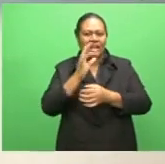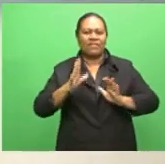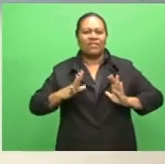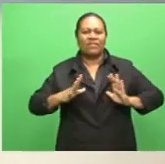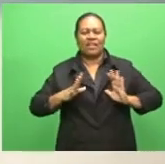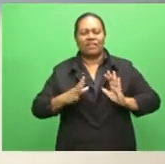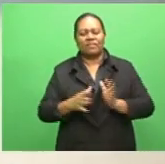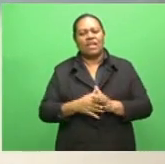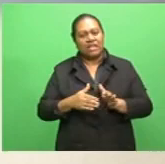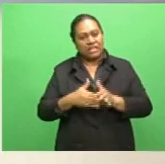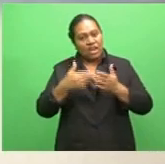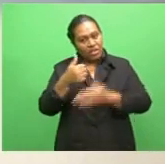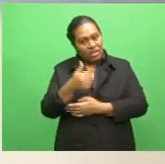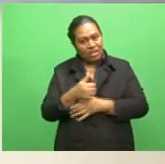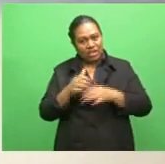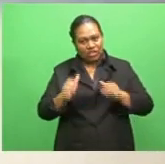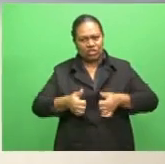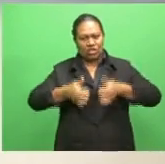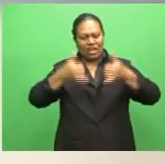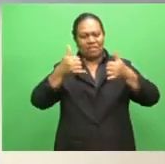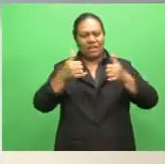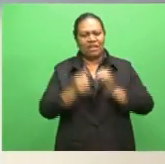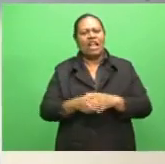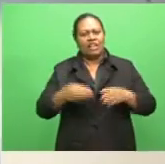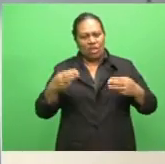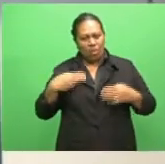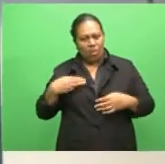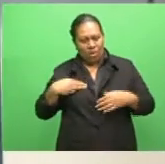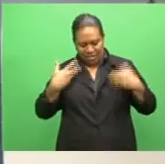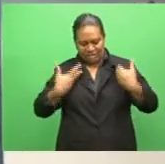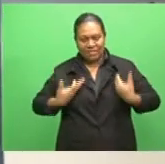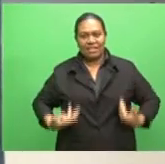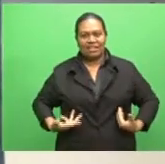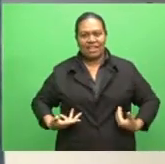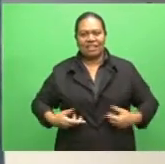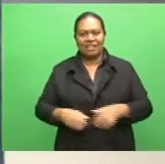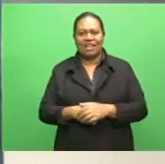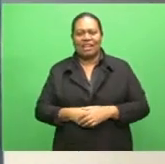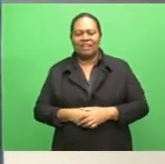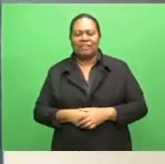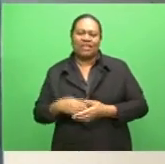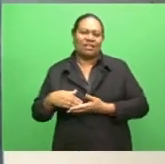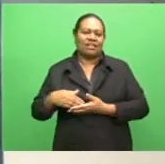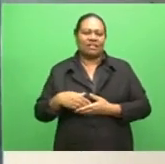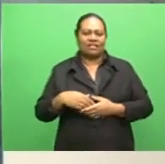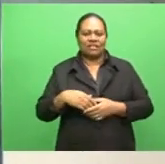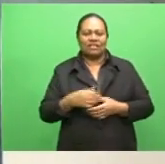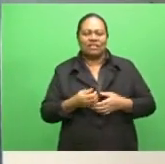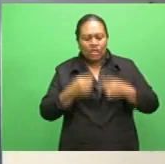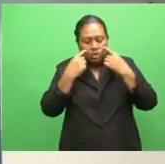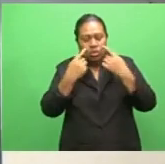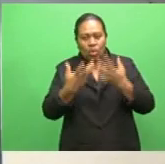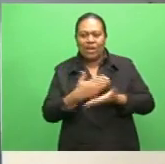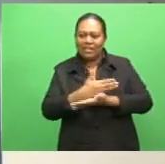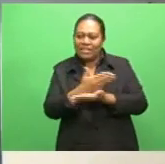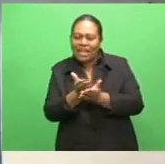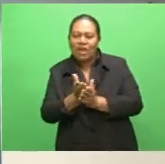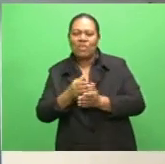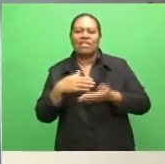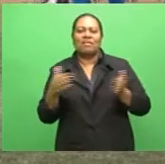now champion the cause. They will be also going to talking to the other players how much they have suffered, how much the family have